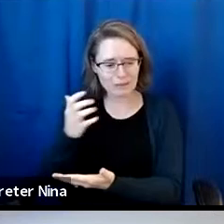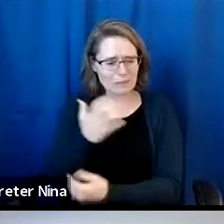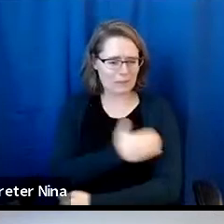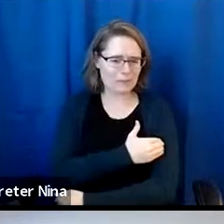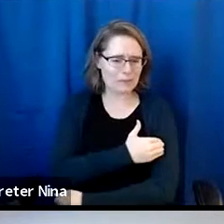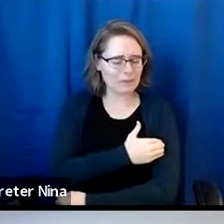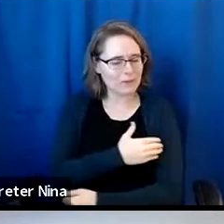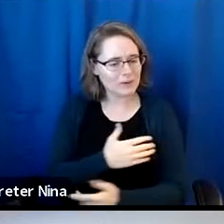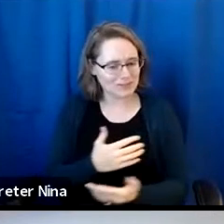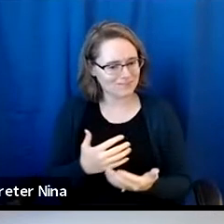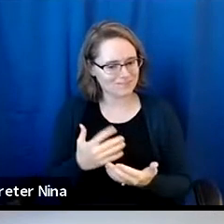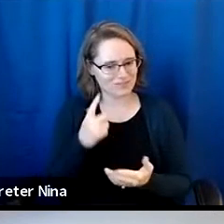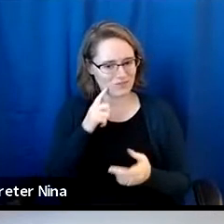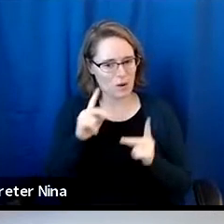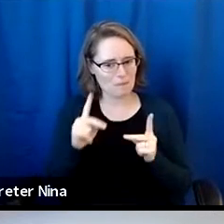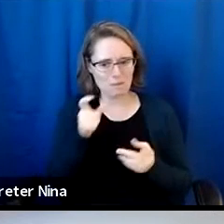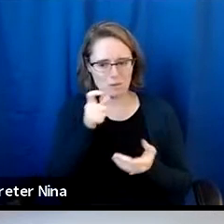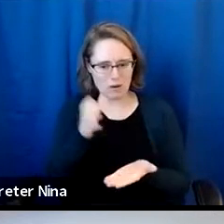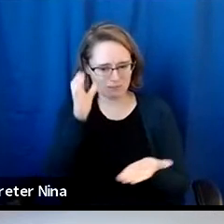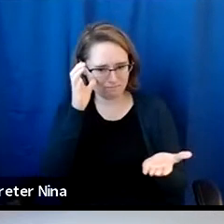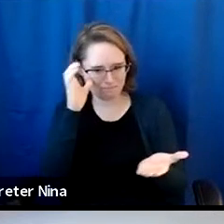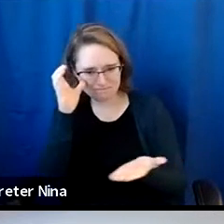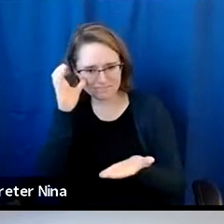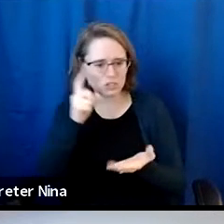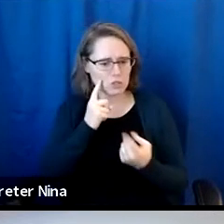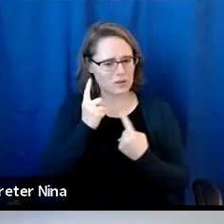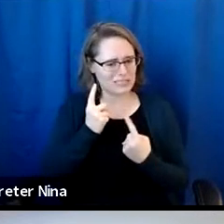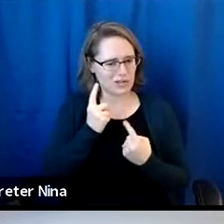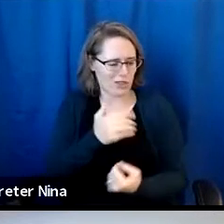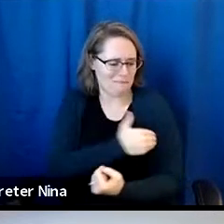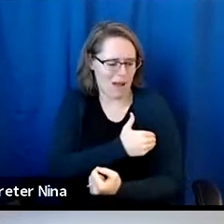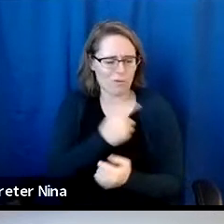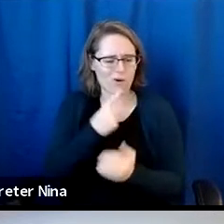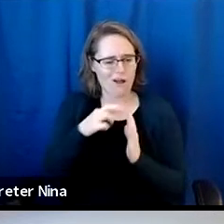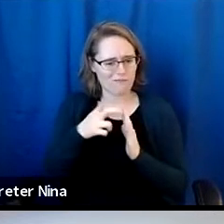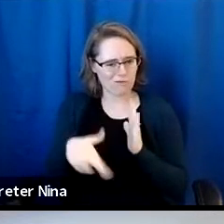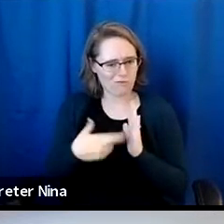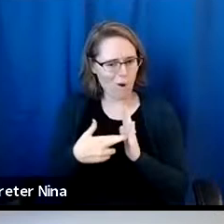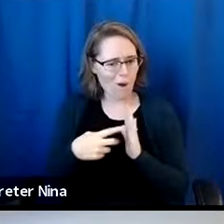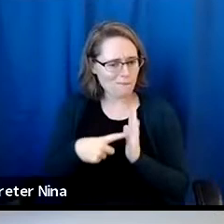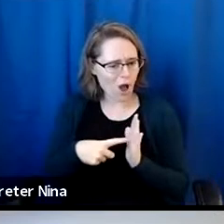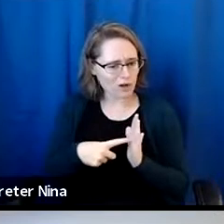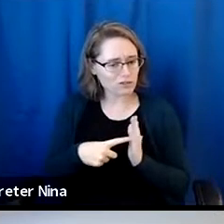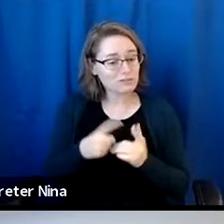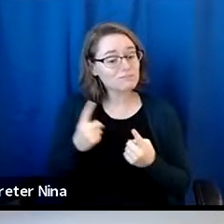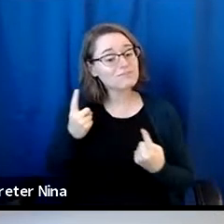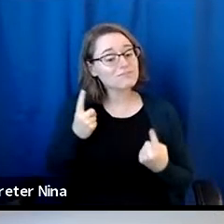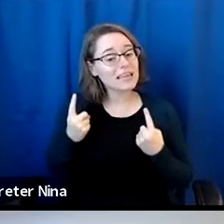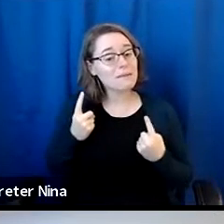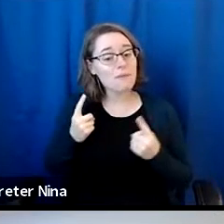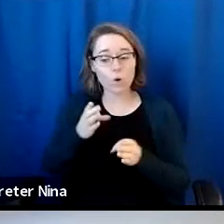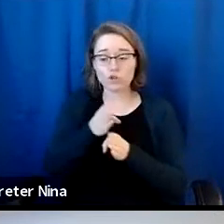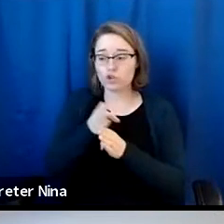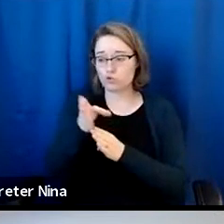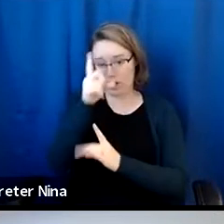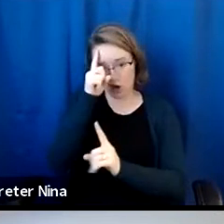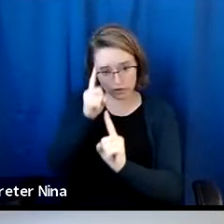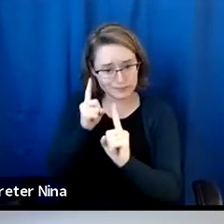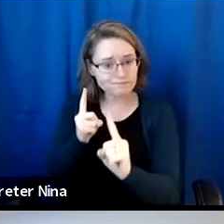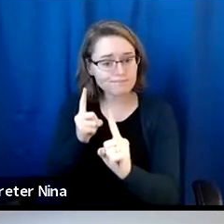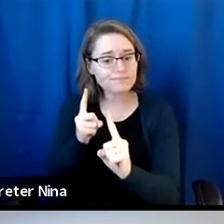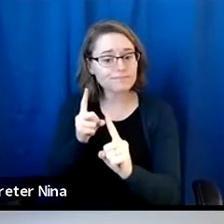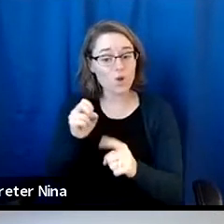powerful for folks listening in to consider the power of role models. So when we're talking about career trajectories and